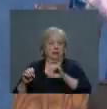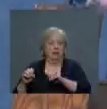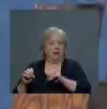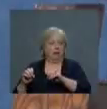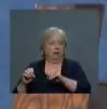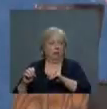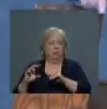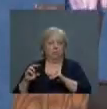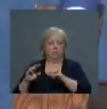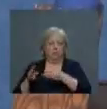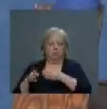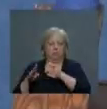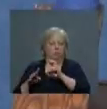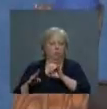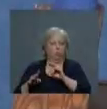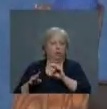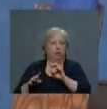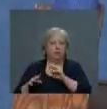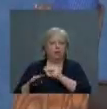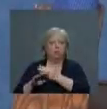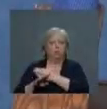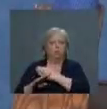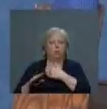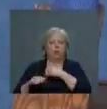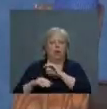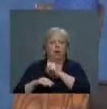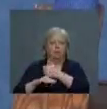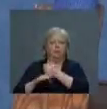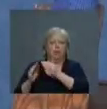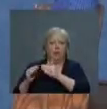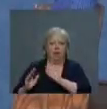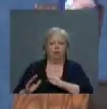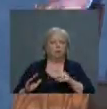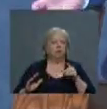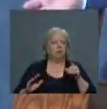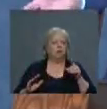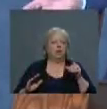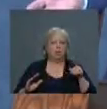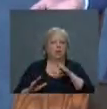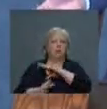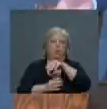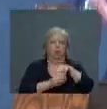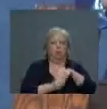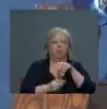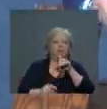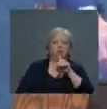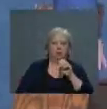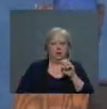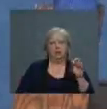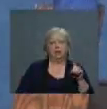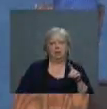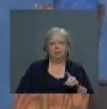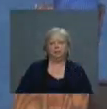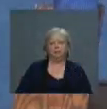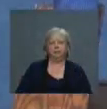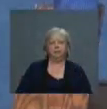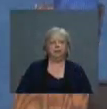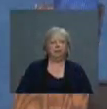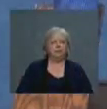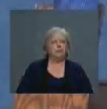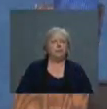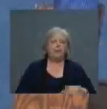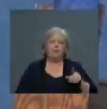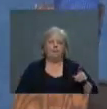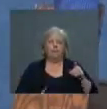Winston, there was a home on there, but. And they intended to, that was part of the deed that was on the property. And they